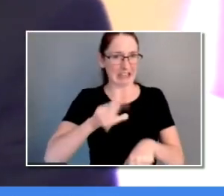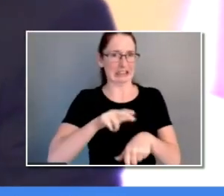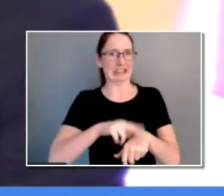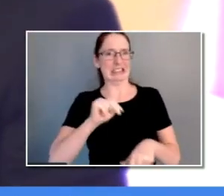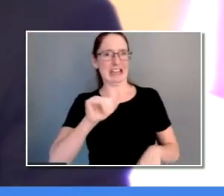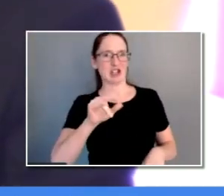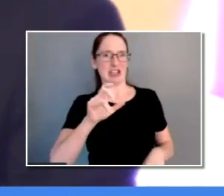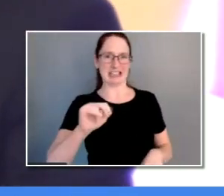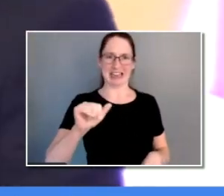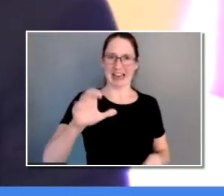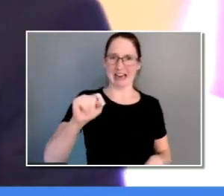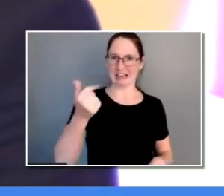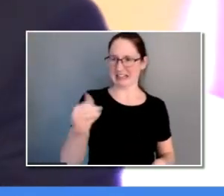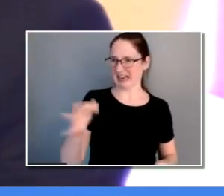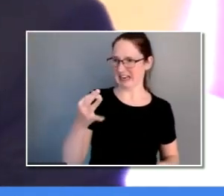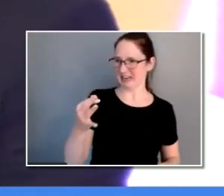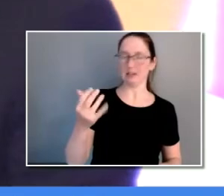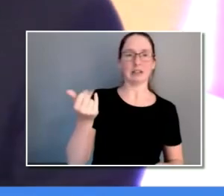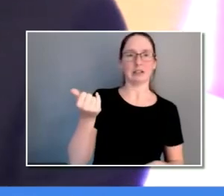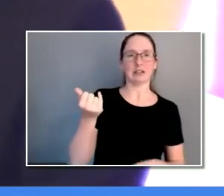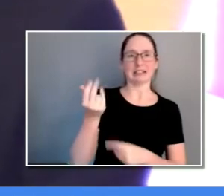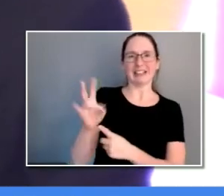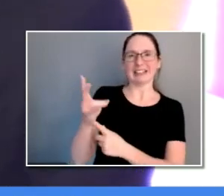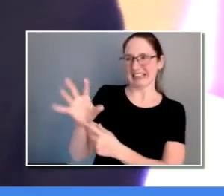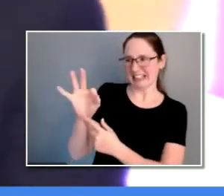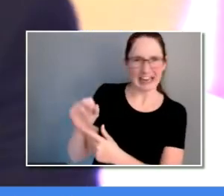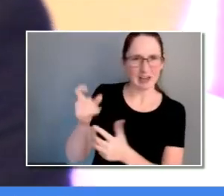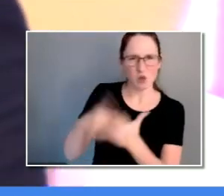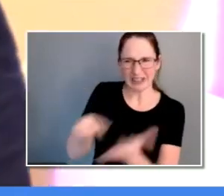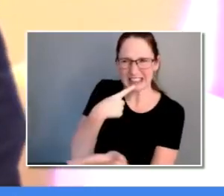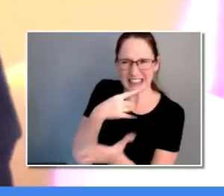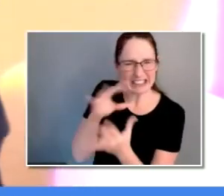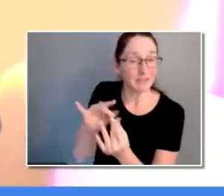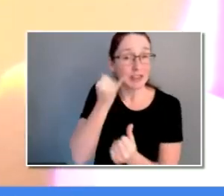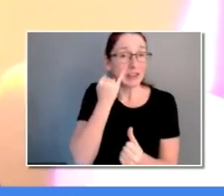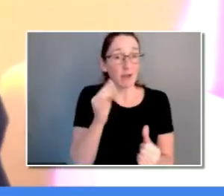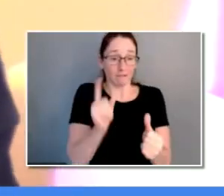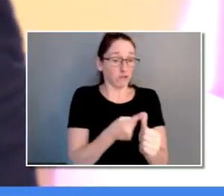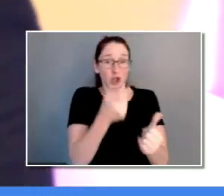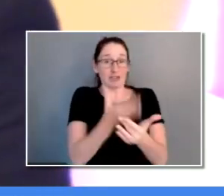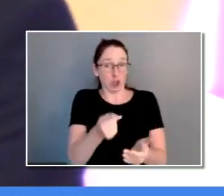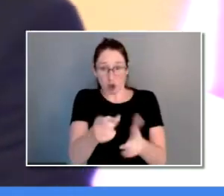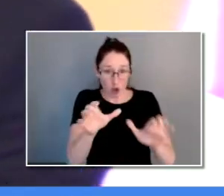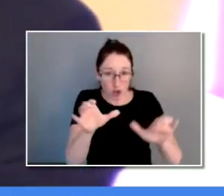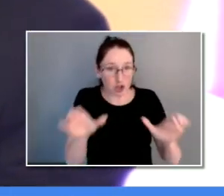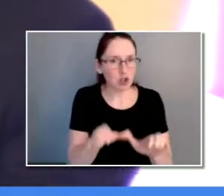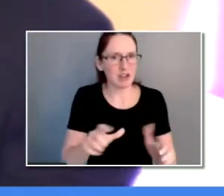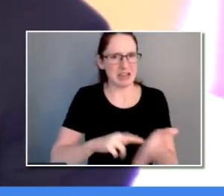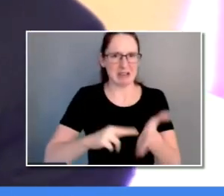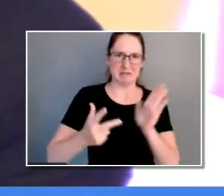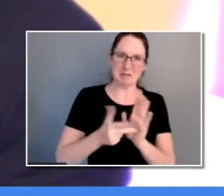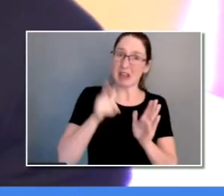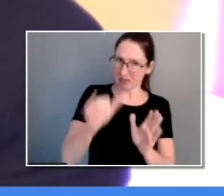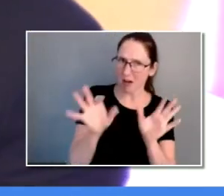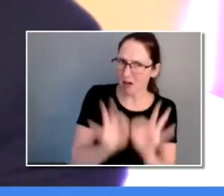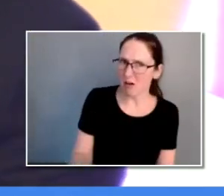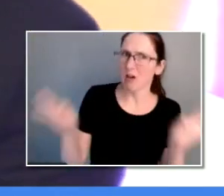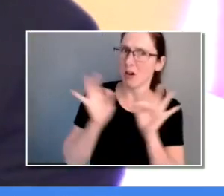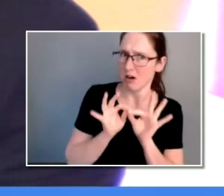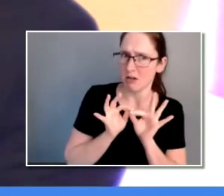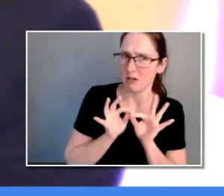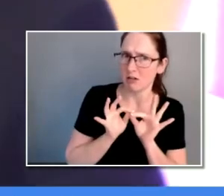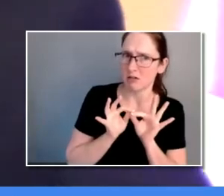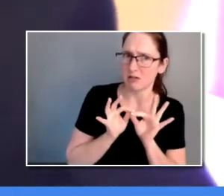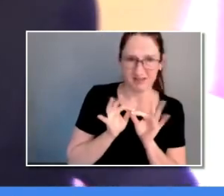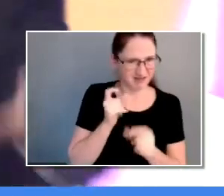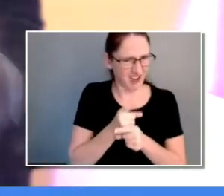of 1790 say? Because keep in mind now, if it's the first thing you do, it must be awfully important,